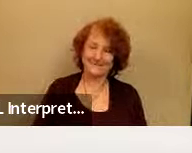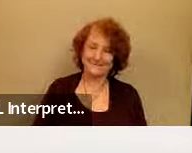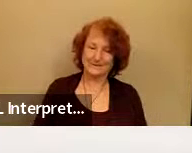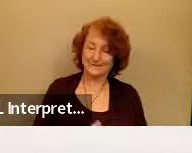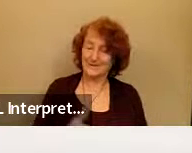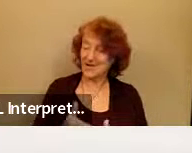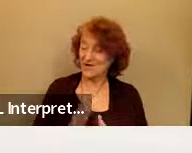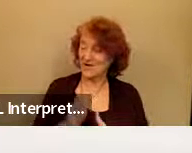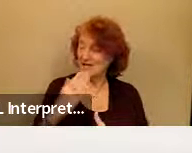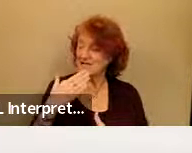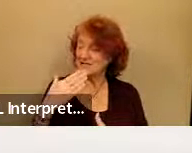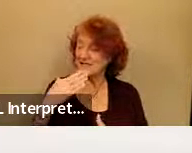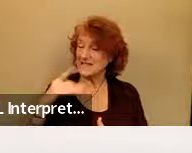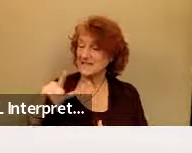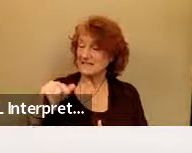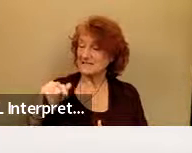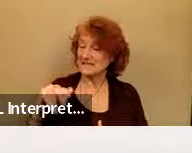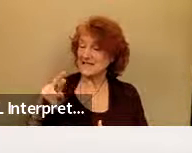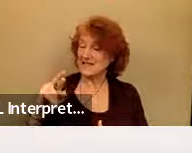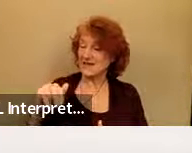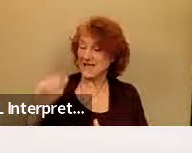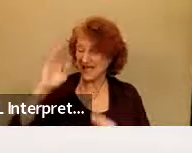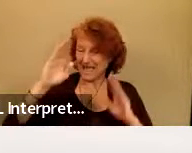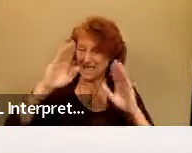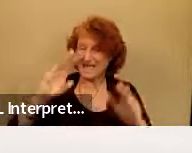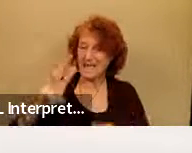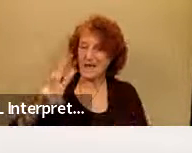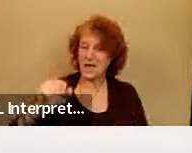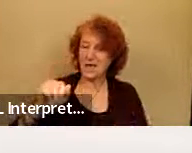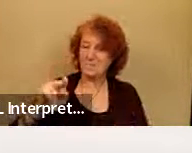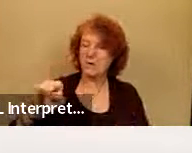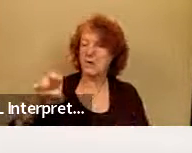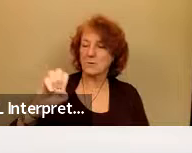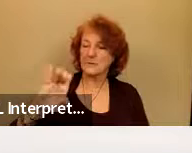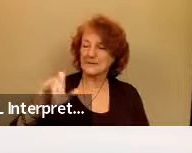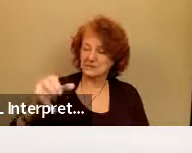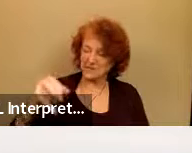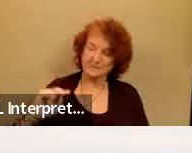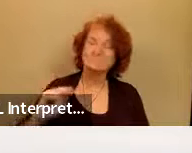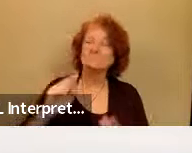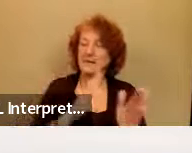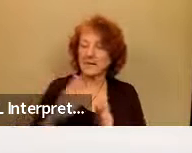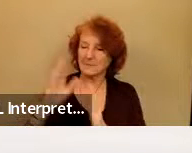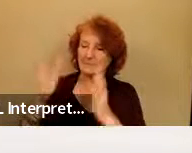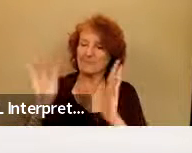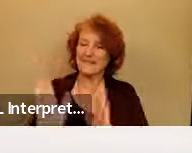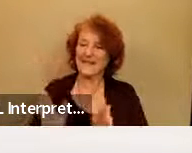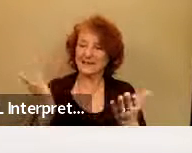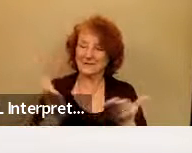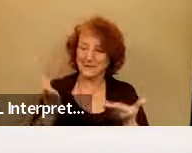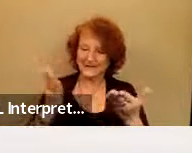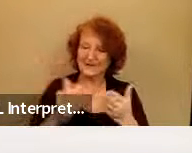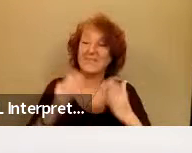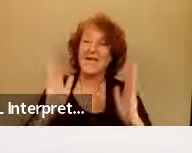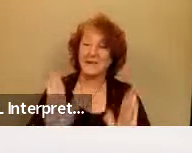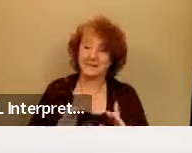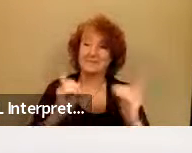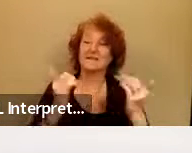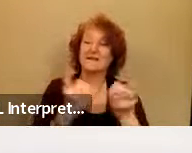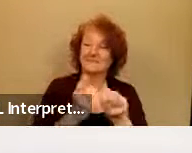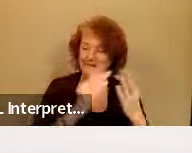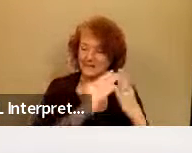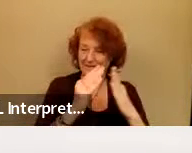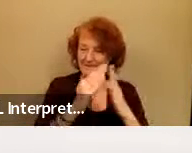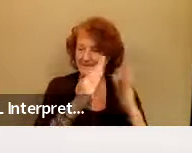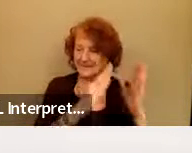Great, thanks, Lara. Hi, everyone. I'm Winnie Shen. I'm a planner here in our housing division at City Planning, and really excited to have this opportunity to talk to everyone about